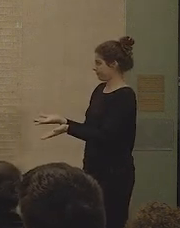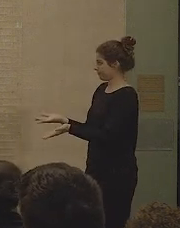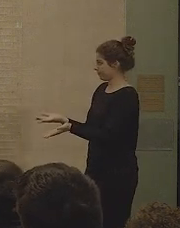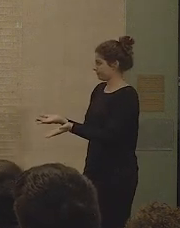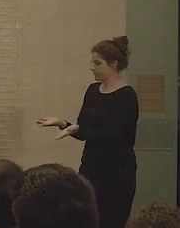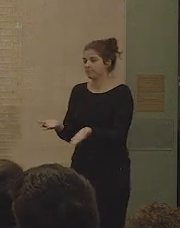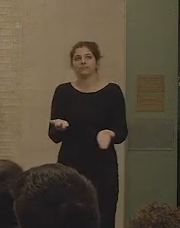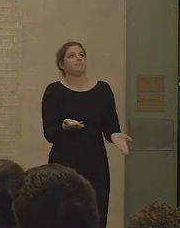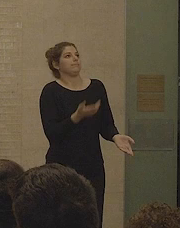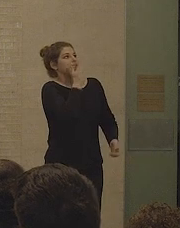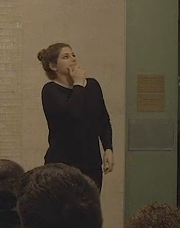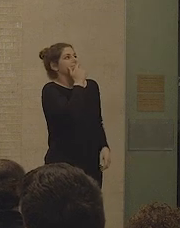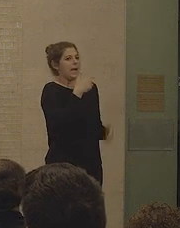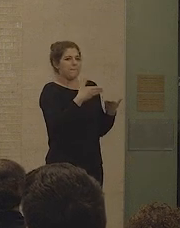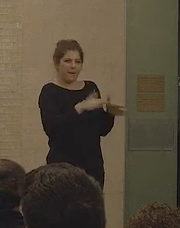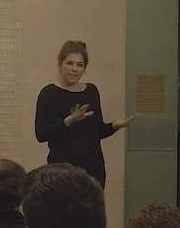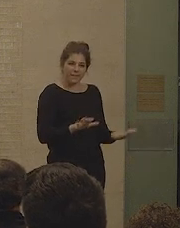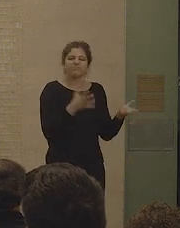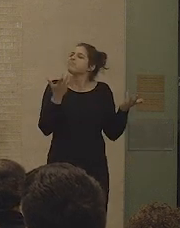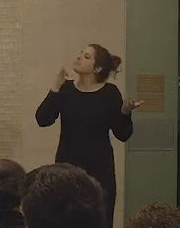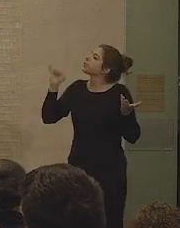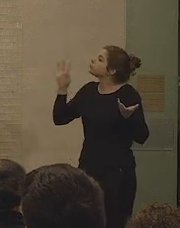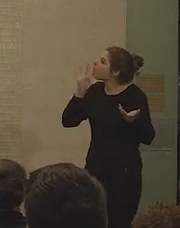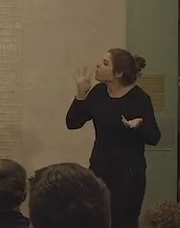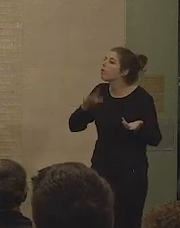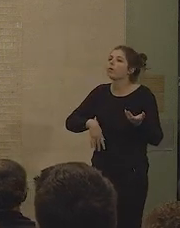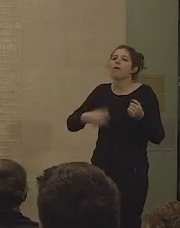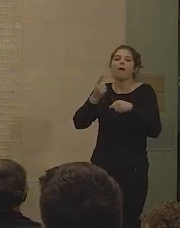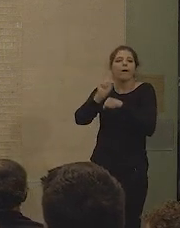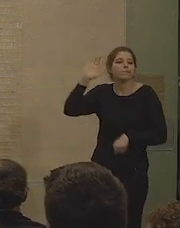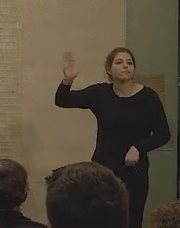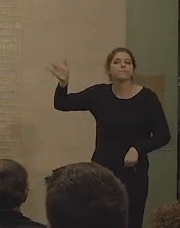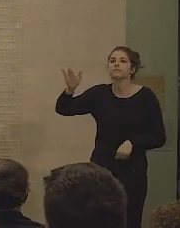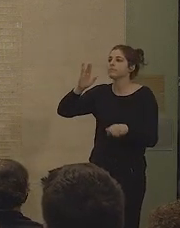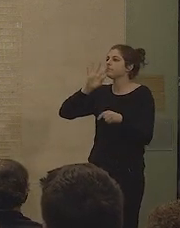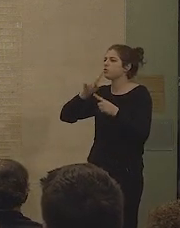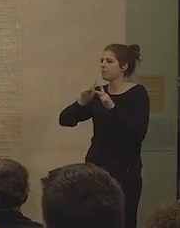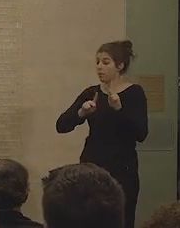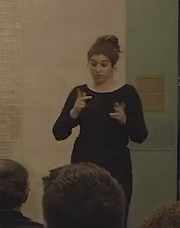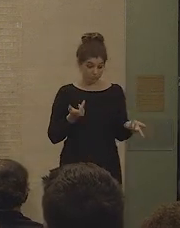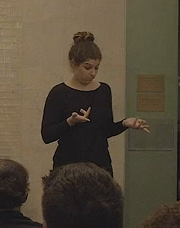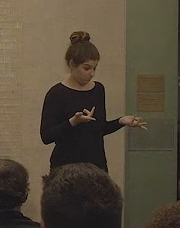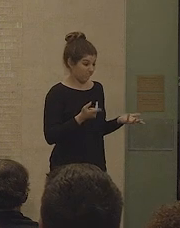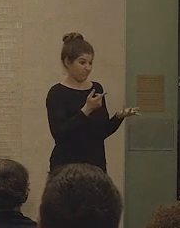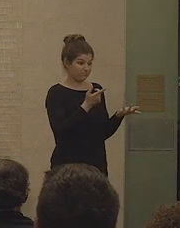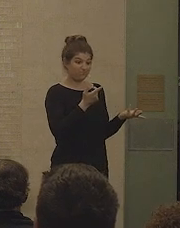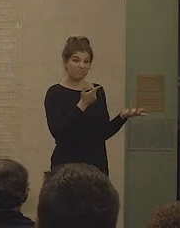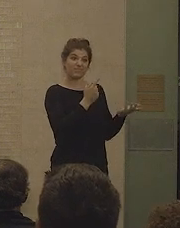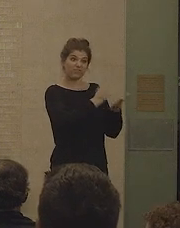Done something publicly active? Spoken, talked to people, met people. There isn't a week that I'm not.